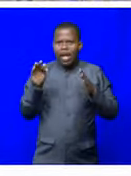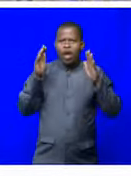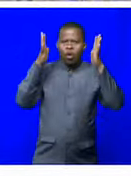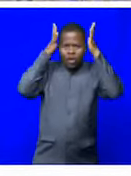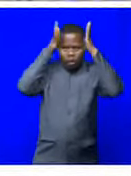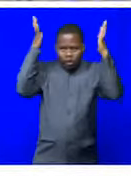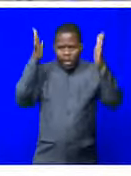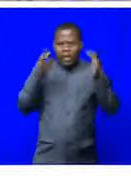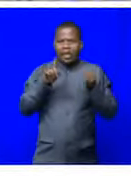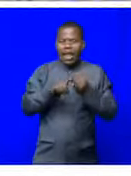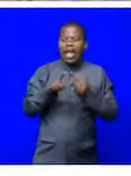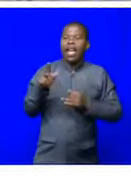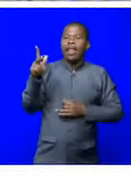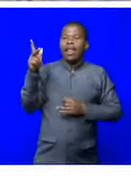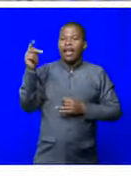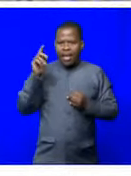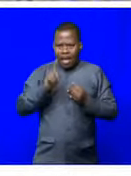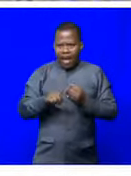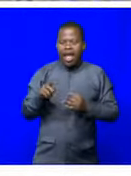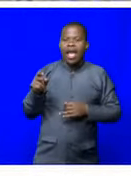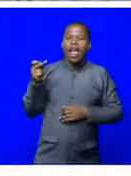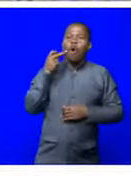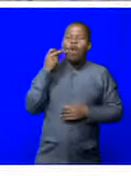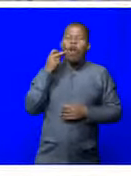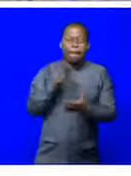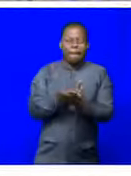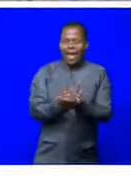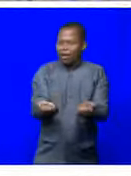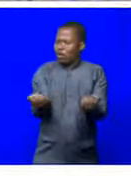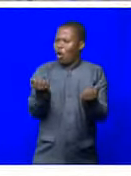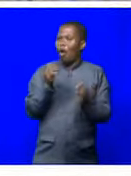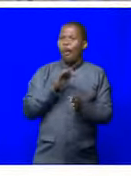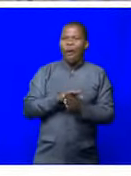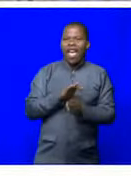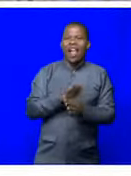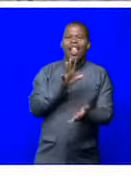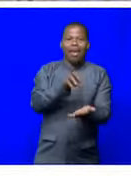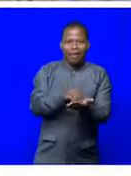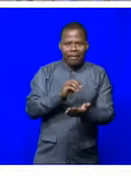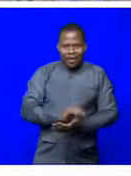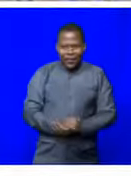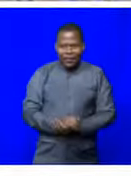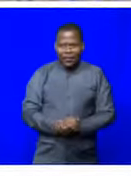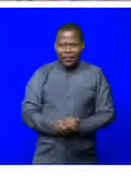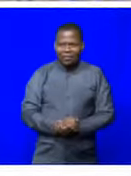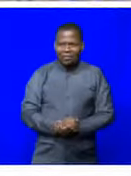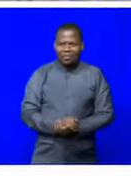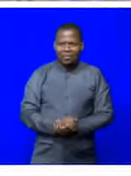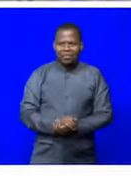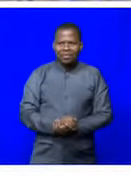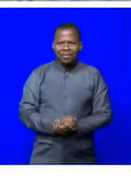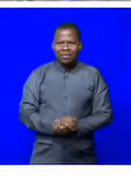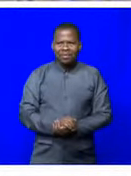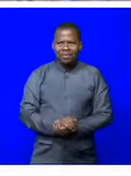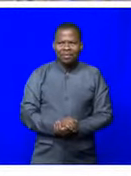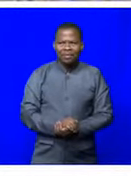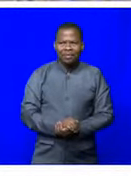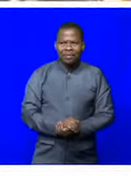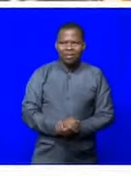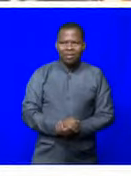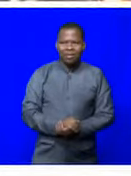lobuhle nelive leKenya kanye neleAngola. Etindzaba yeEswatini TV nginginelisiwe Ndlangamandla nginambongwa Dube